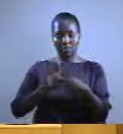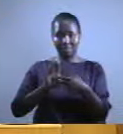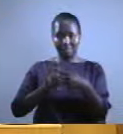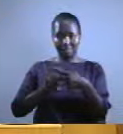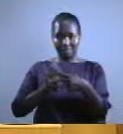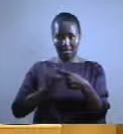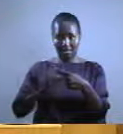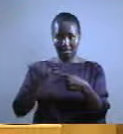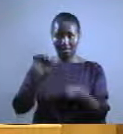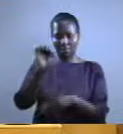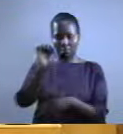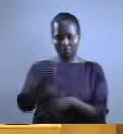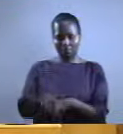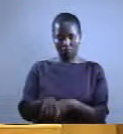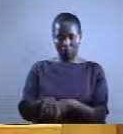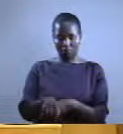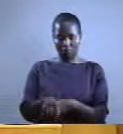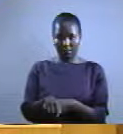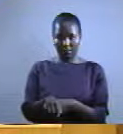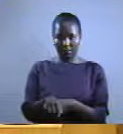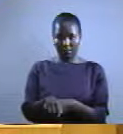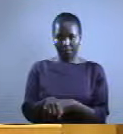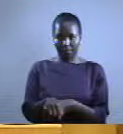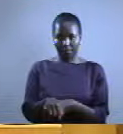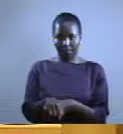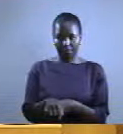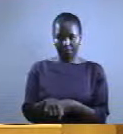press yes button.